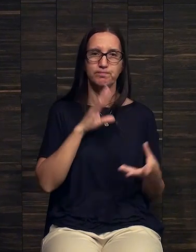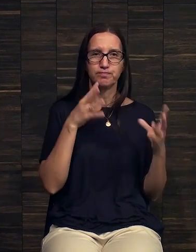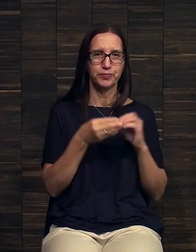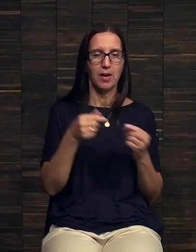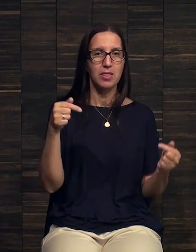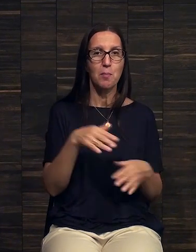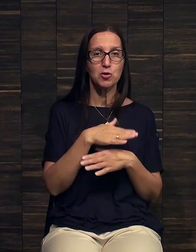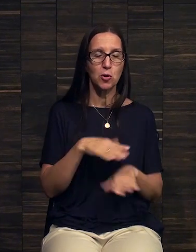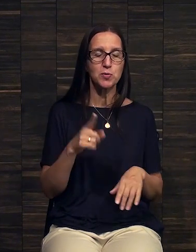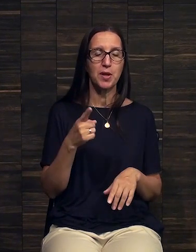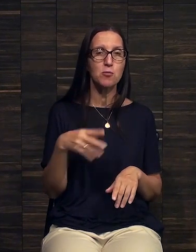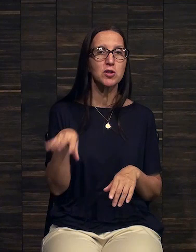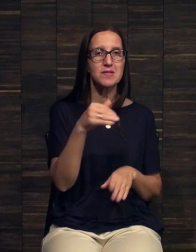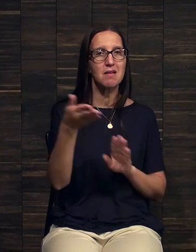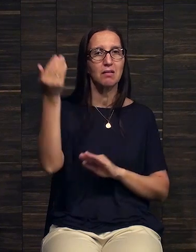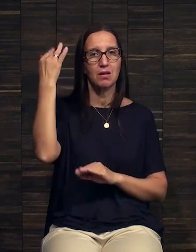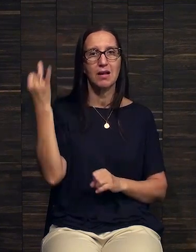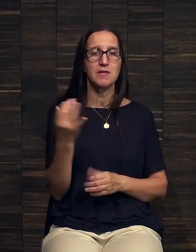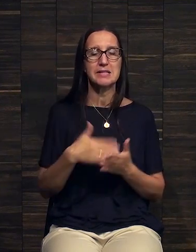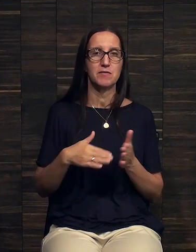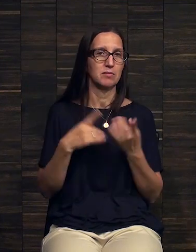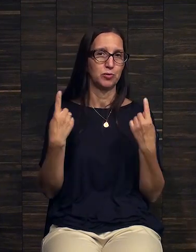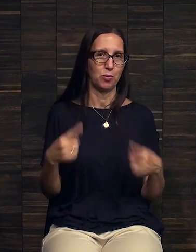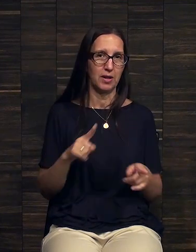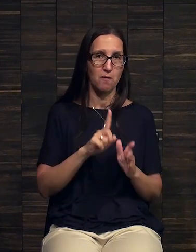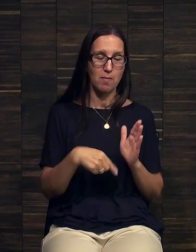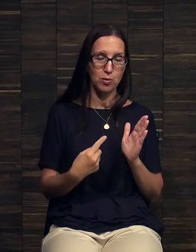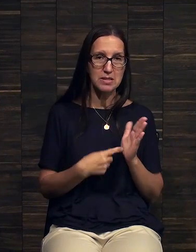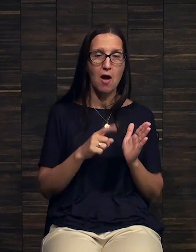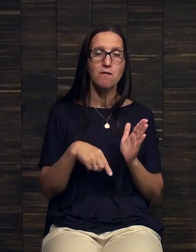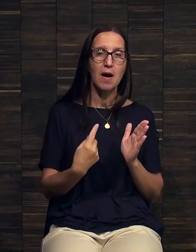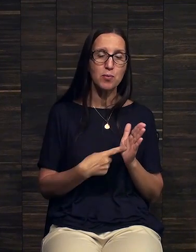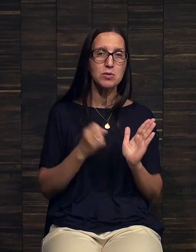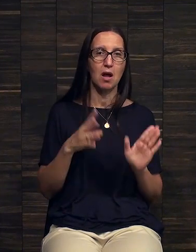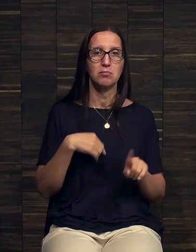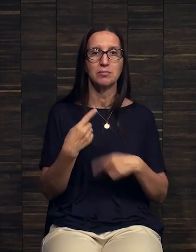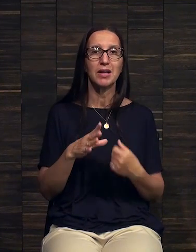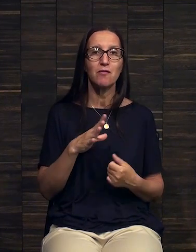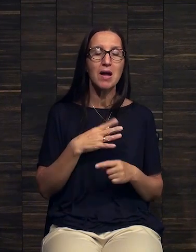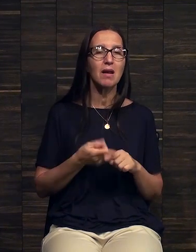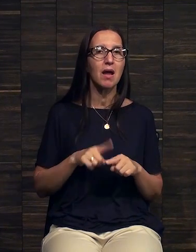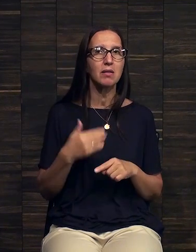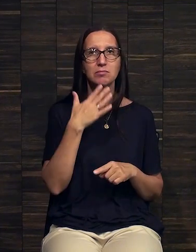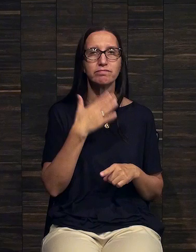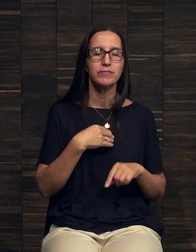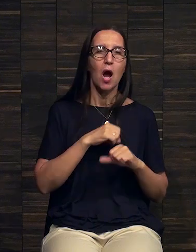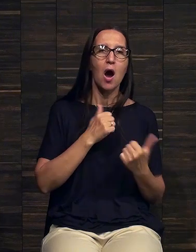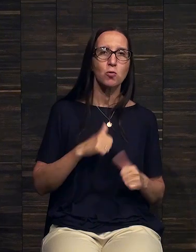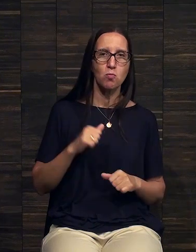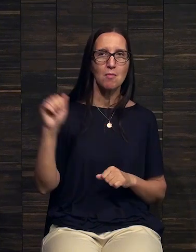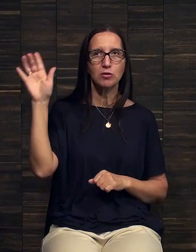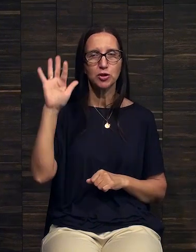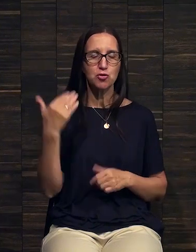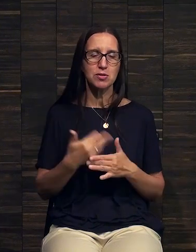But it did not work well because everybody was interested in other matters, and like